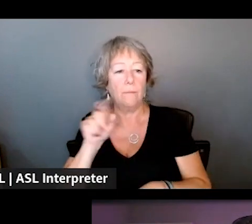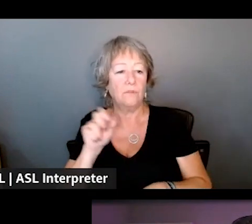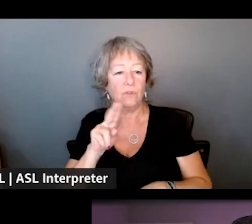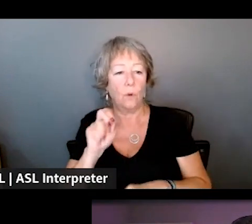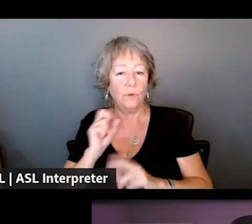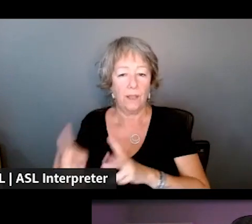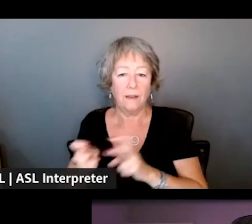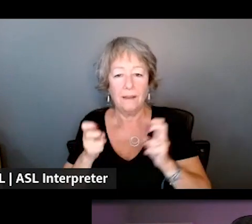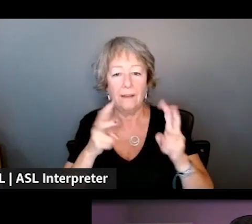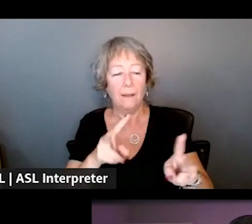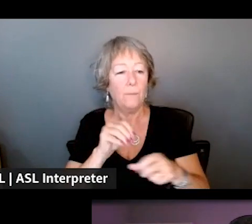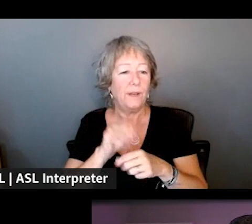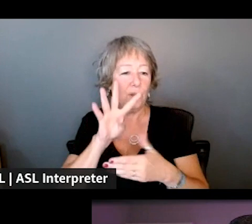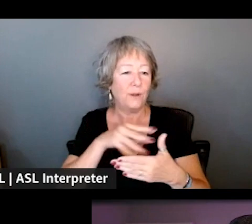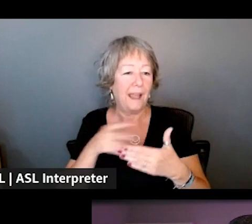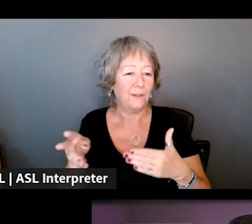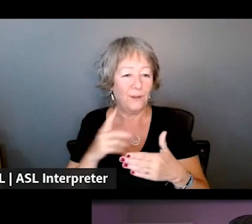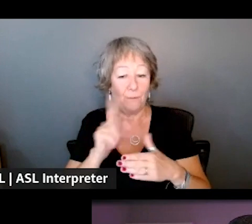solid strategy.